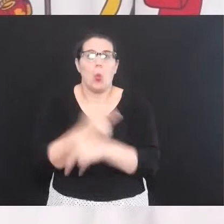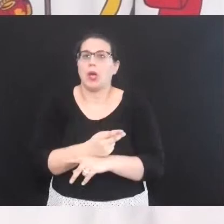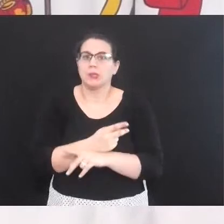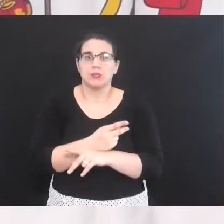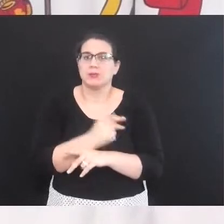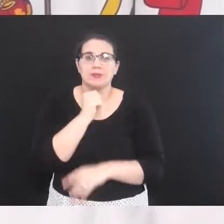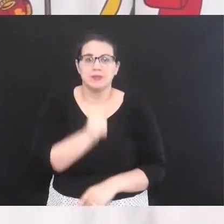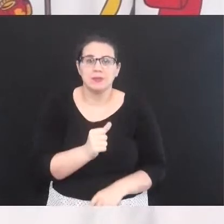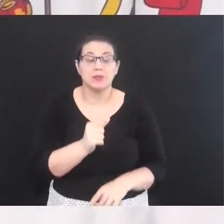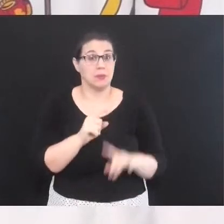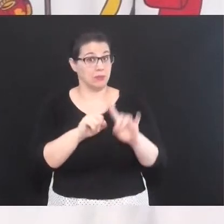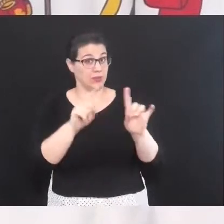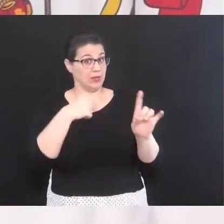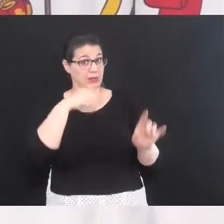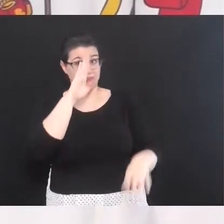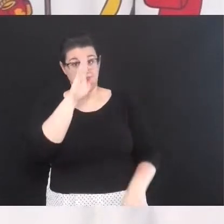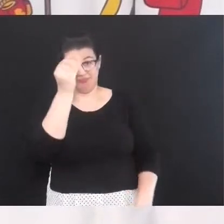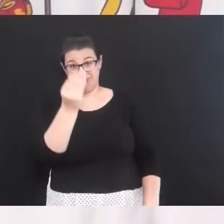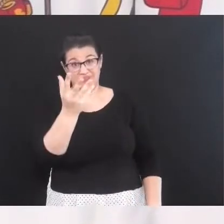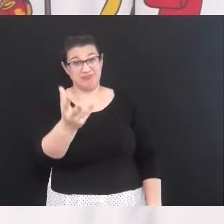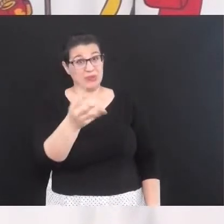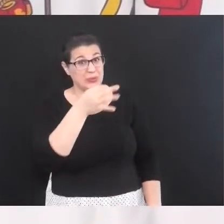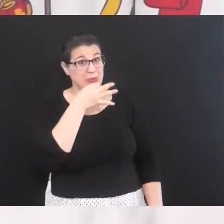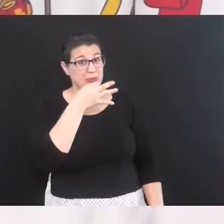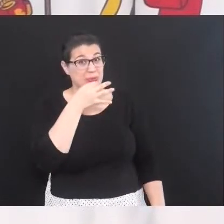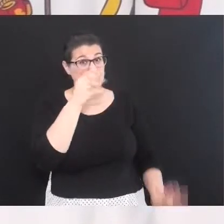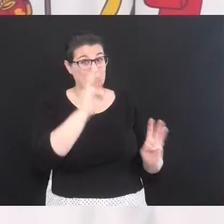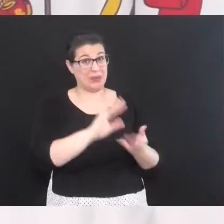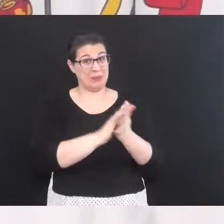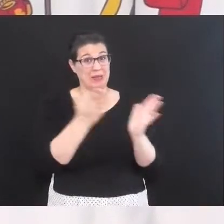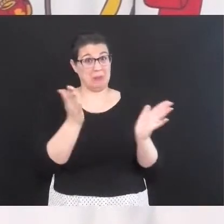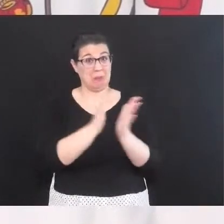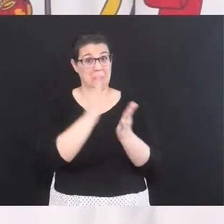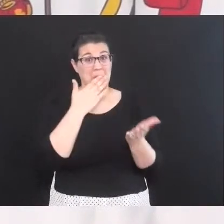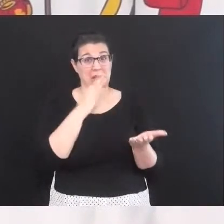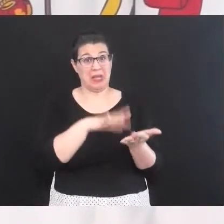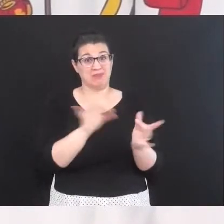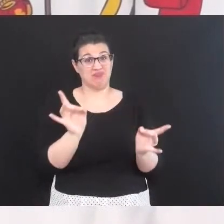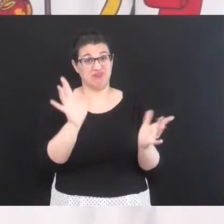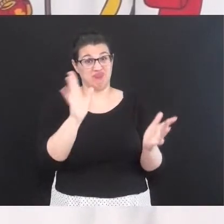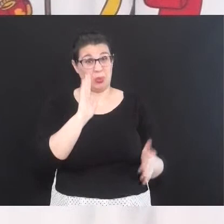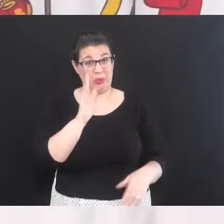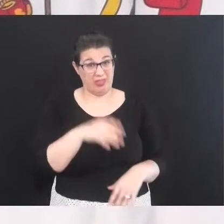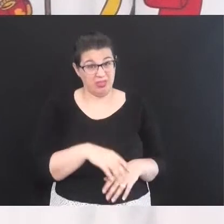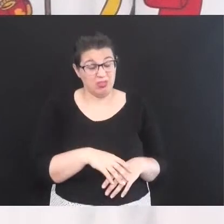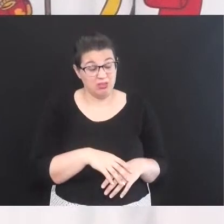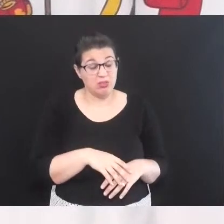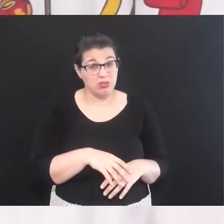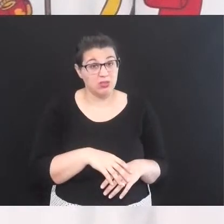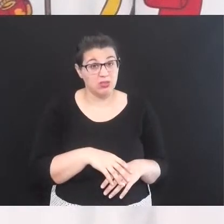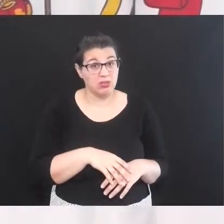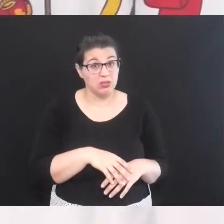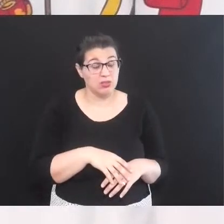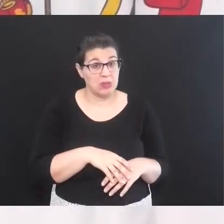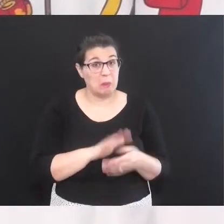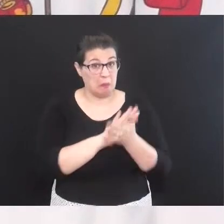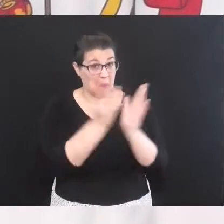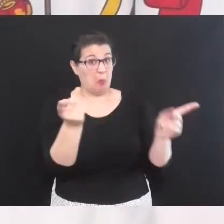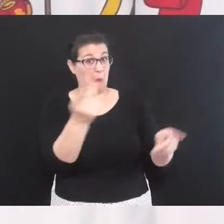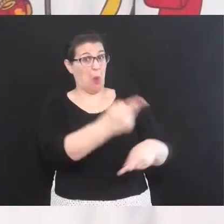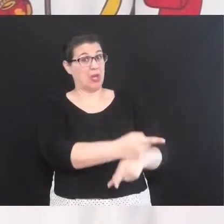any doubt, the weather's going to get bad. The likelihood that things are going to get worse is surely